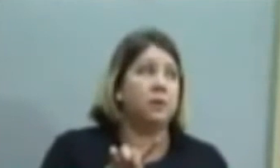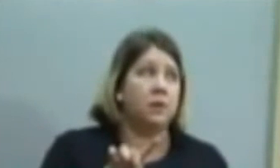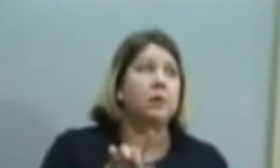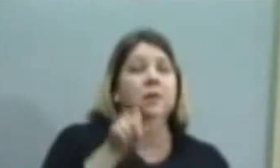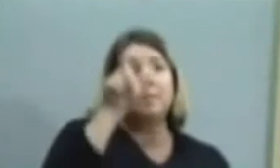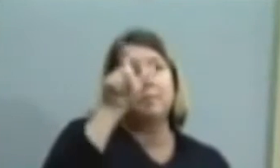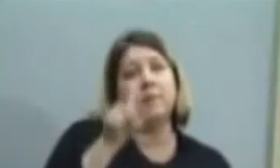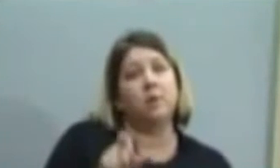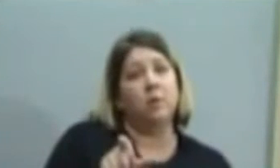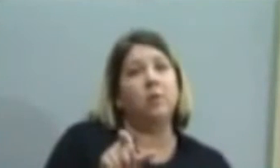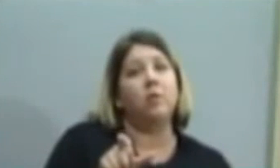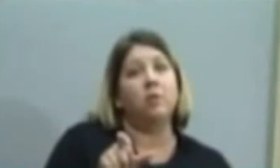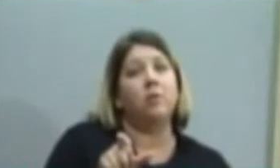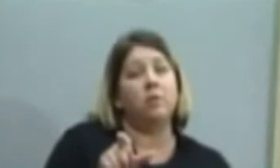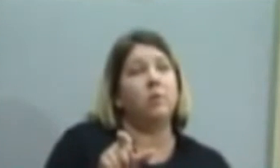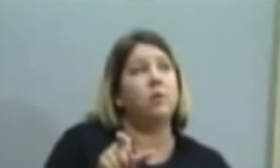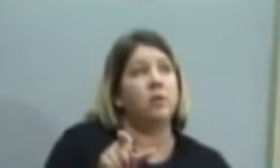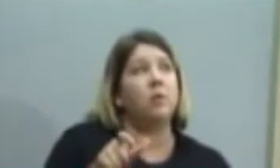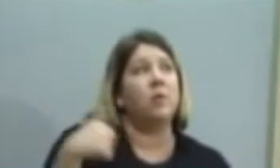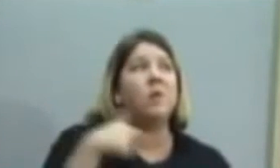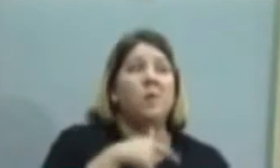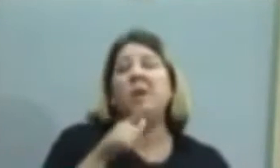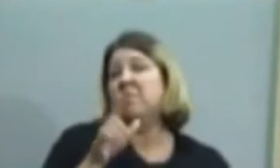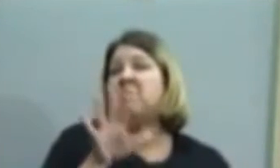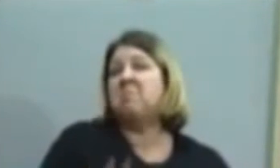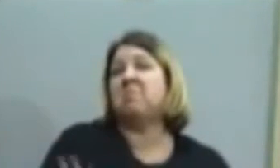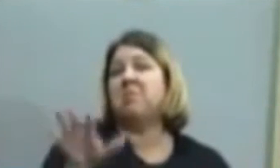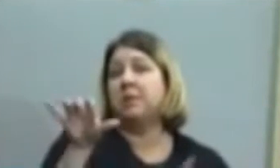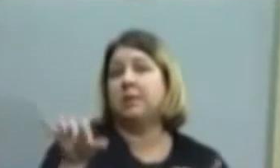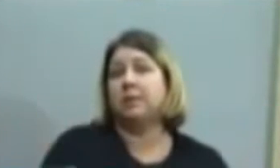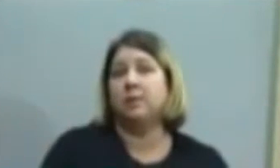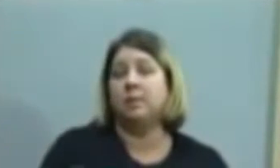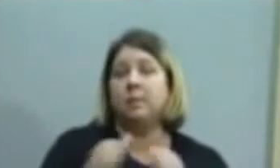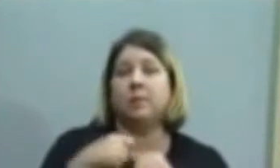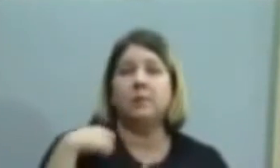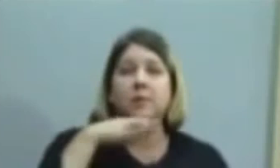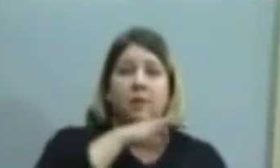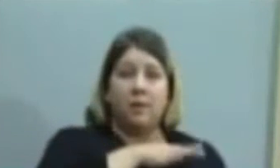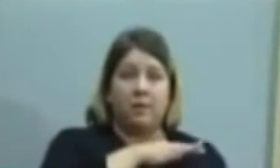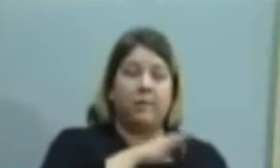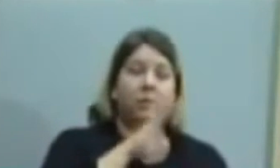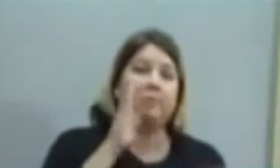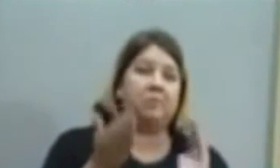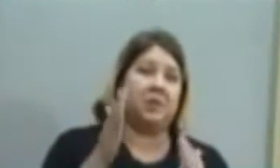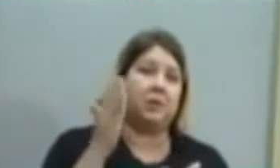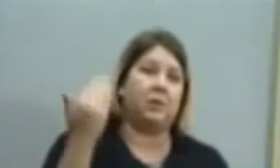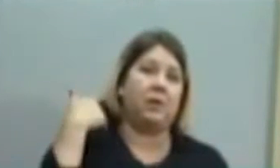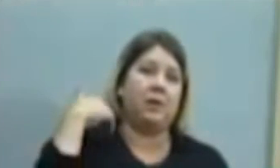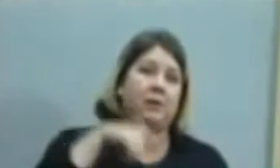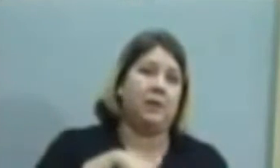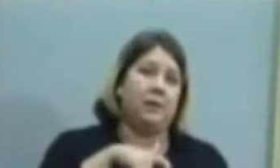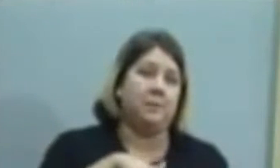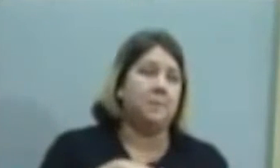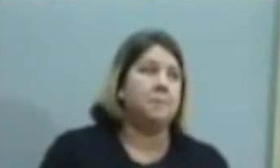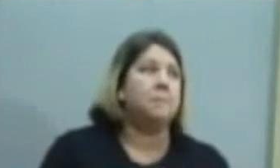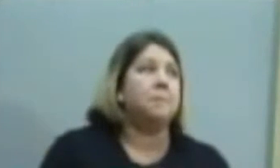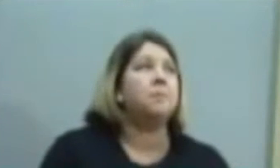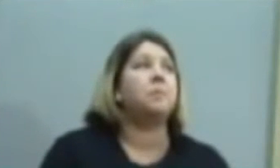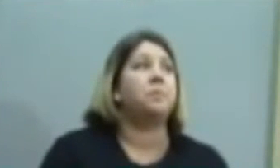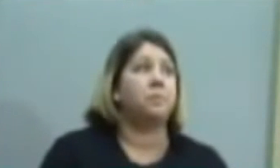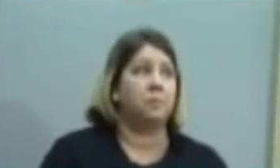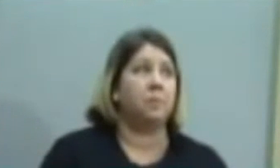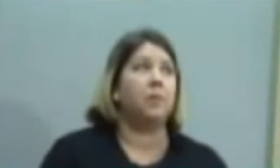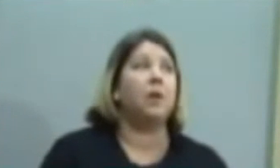middle chart that we are about the same with staff attendance than we were last time this year. And